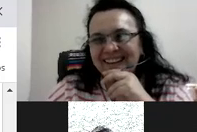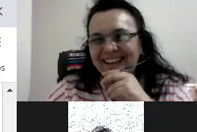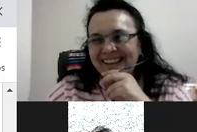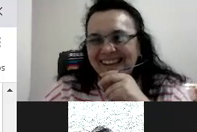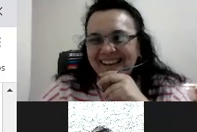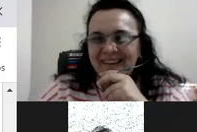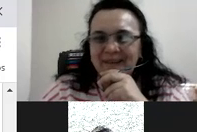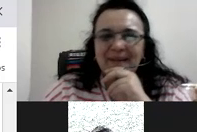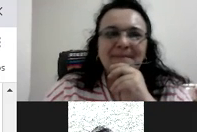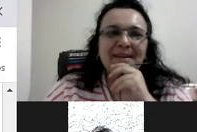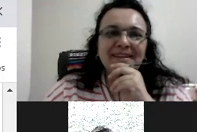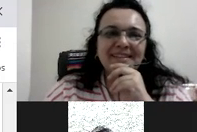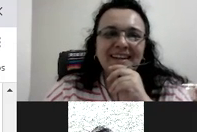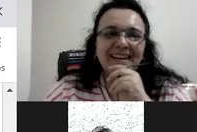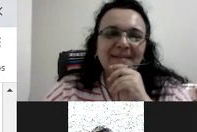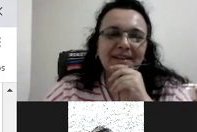Okay.